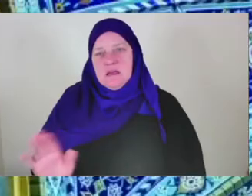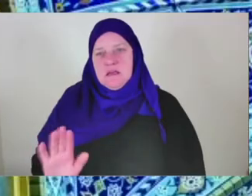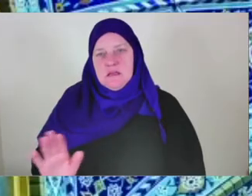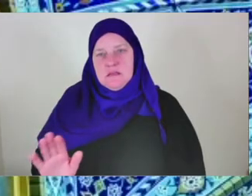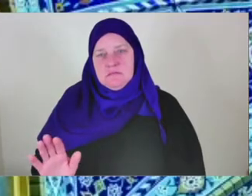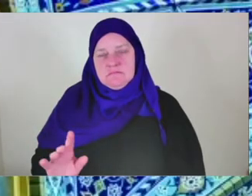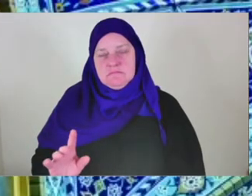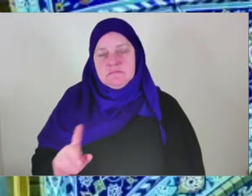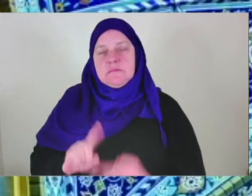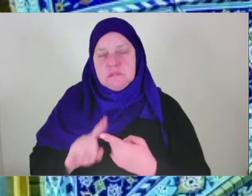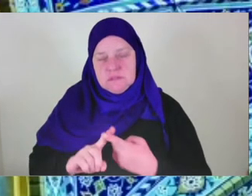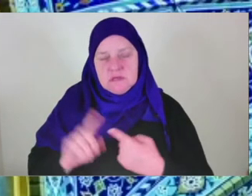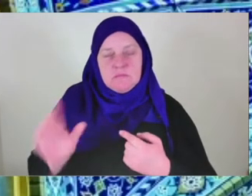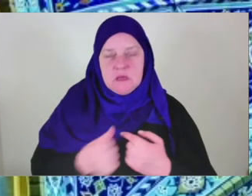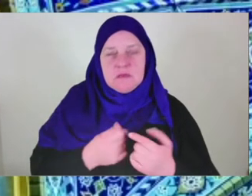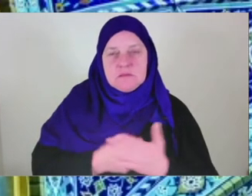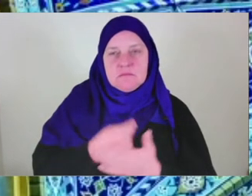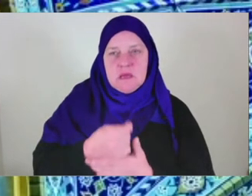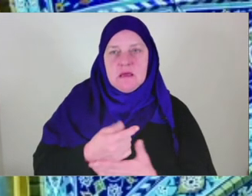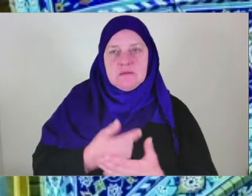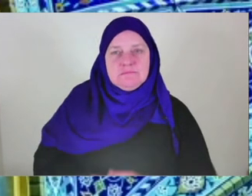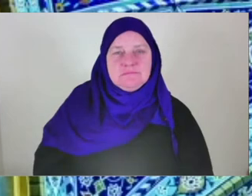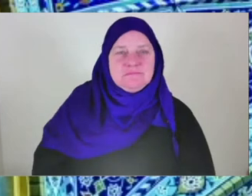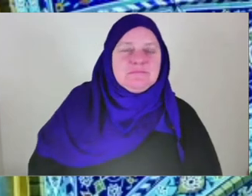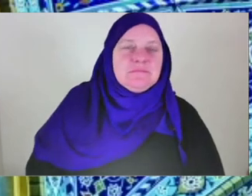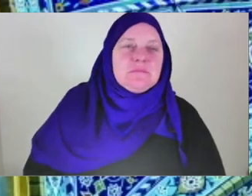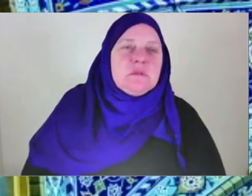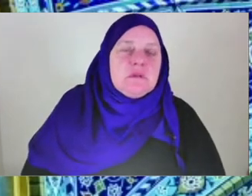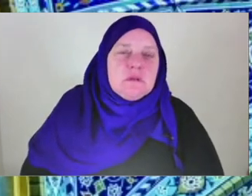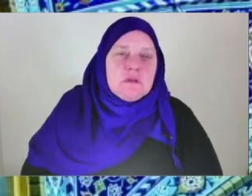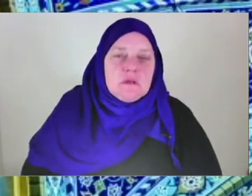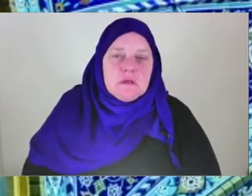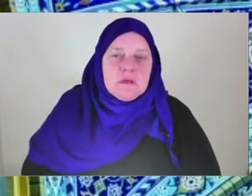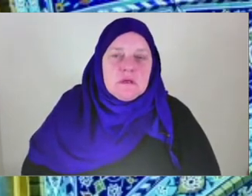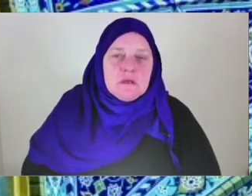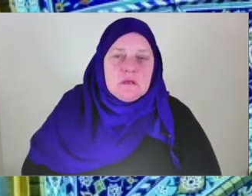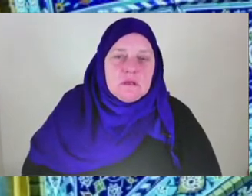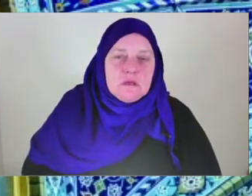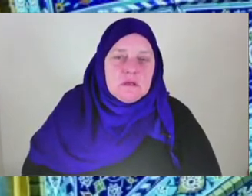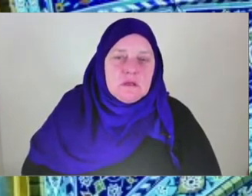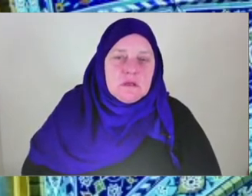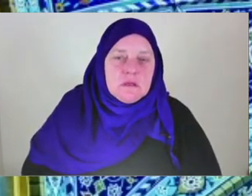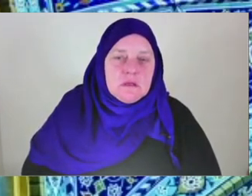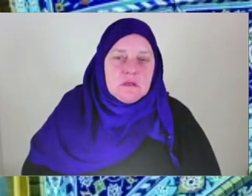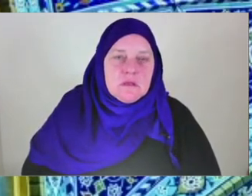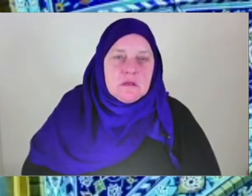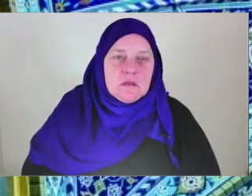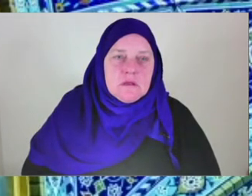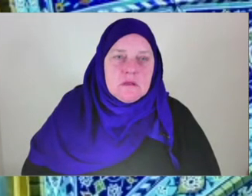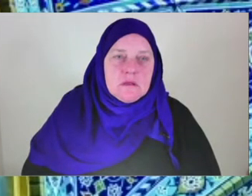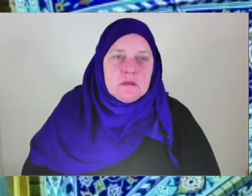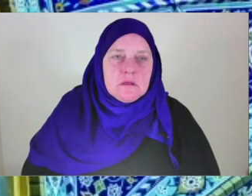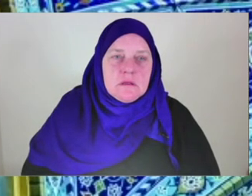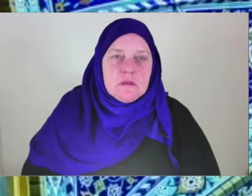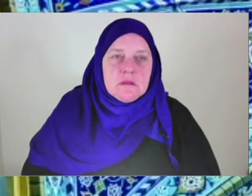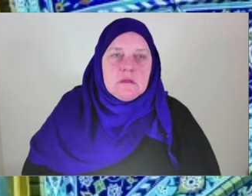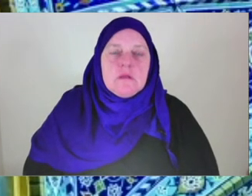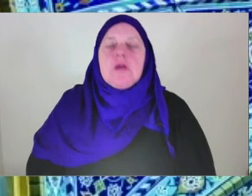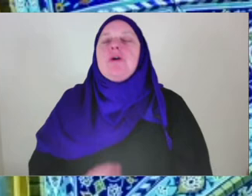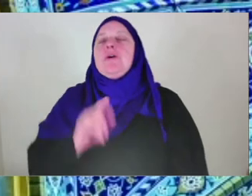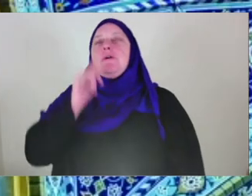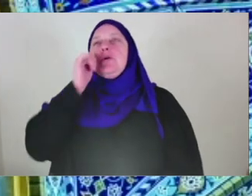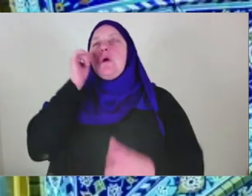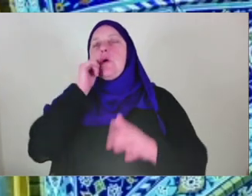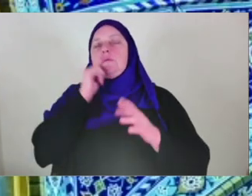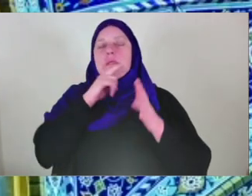The best way that we suggest, Haj Ali, for this situation is that put that saving into your offset account for your mortgage. You know, usually there is an